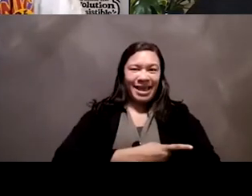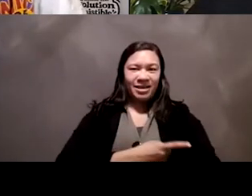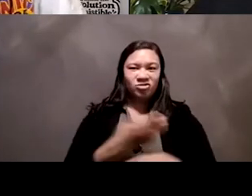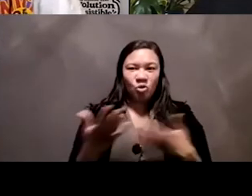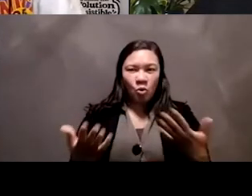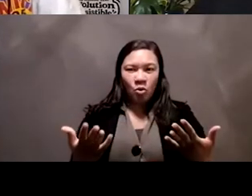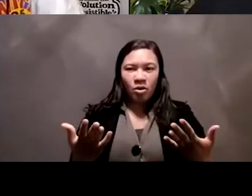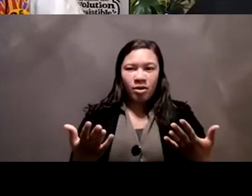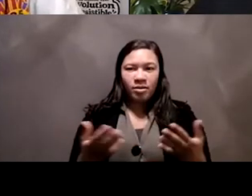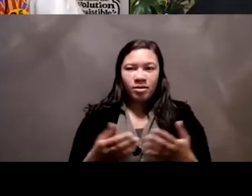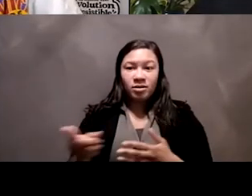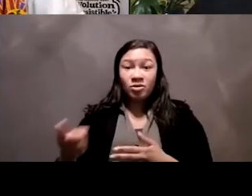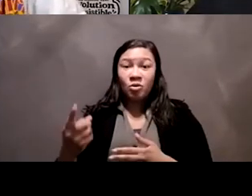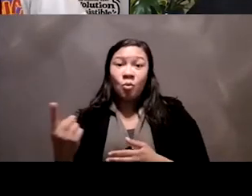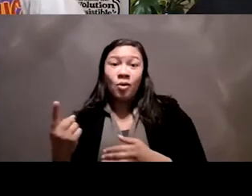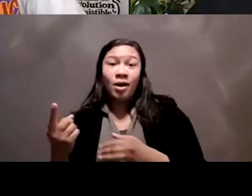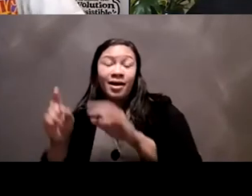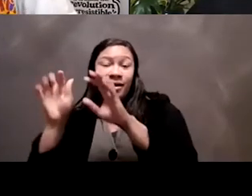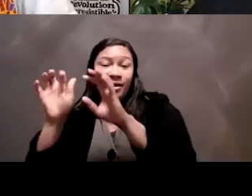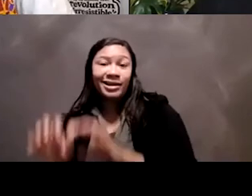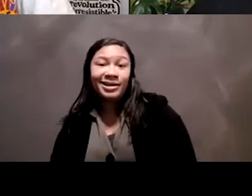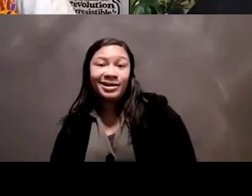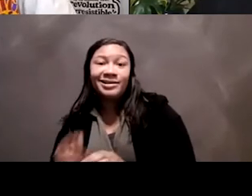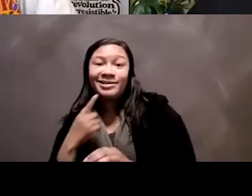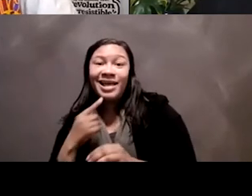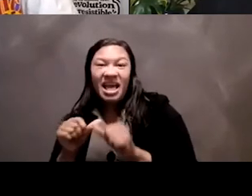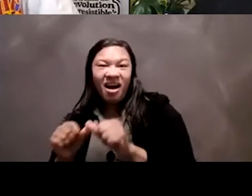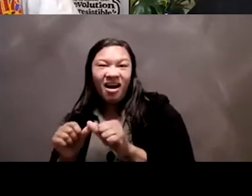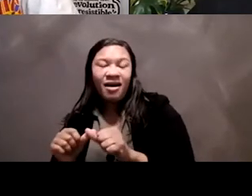Yeah, leave meeting if it's too much. Just kidding.